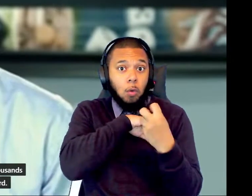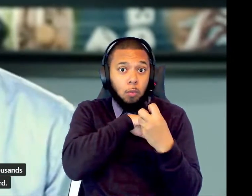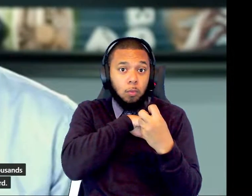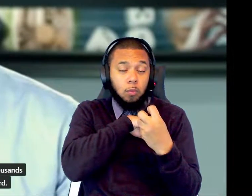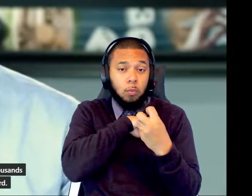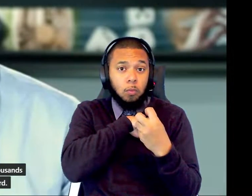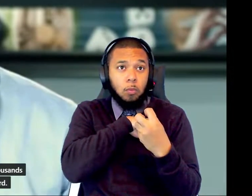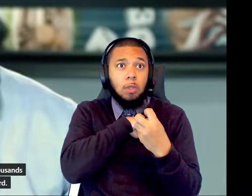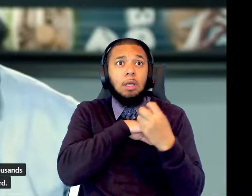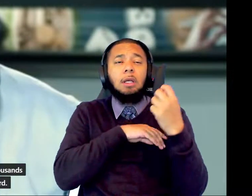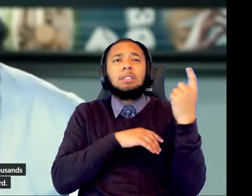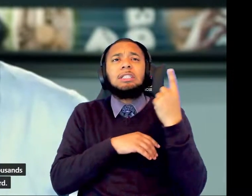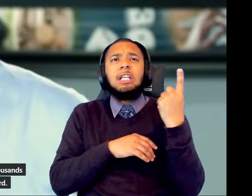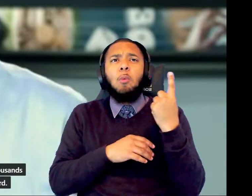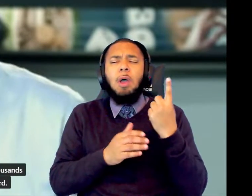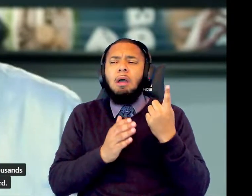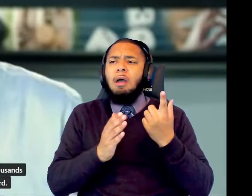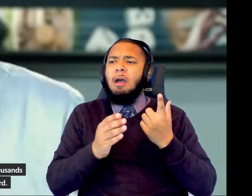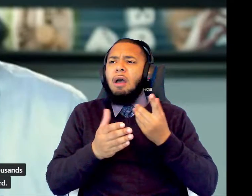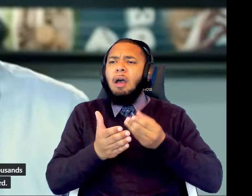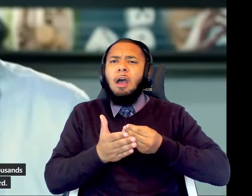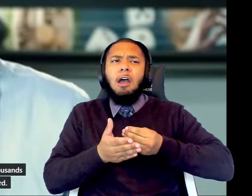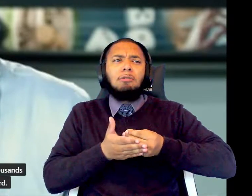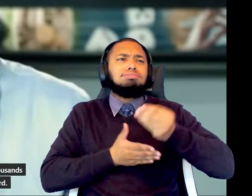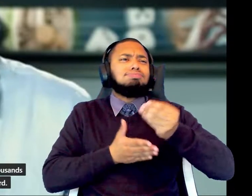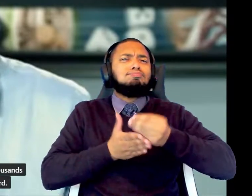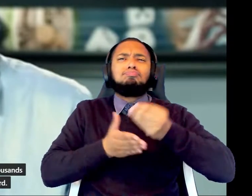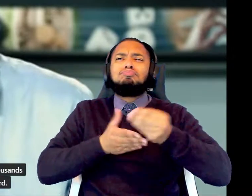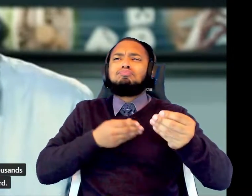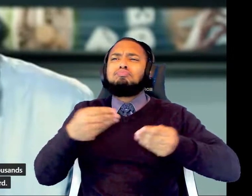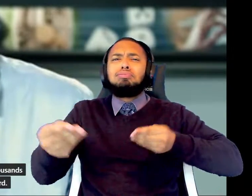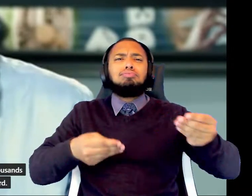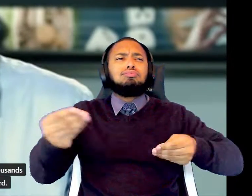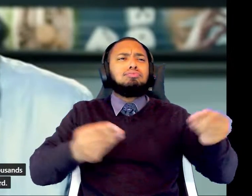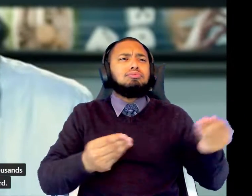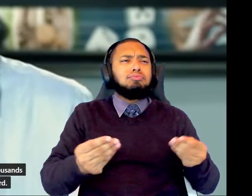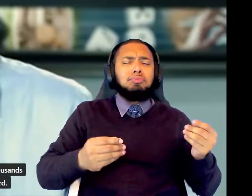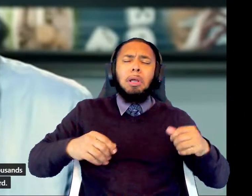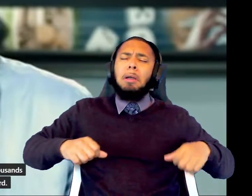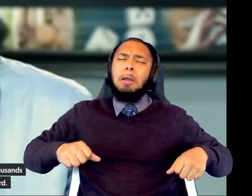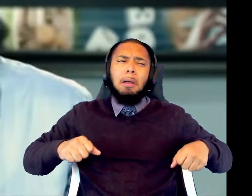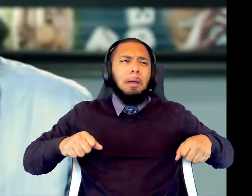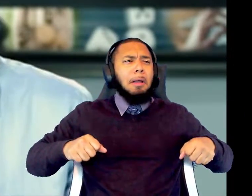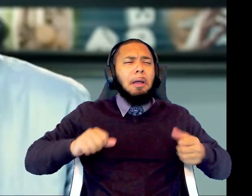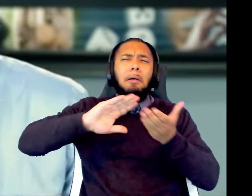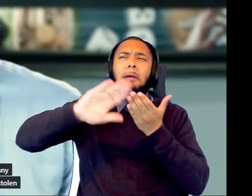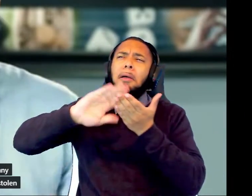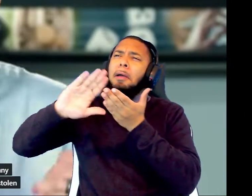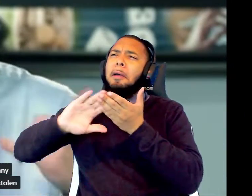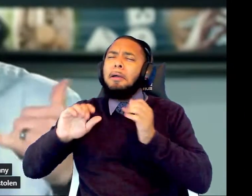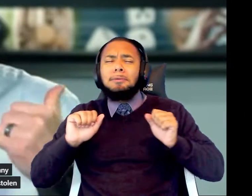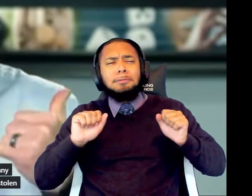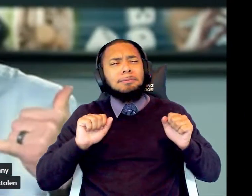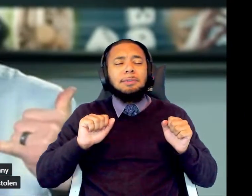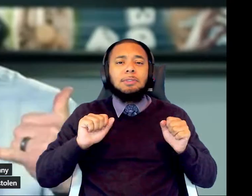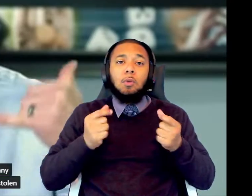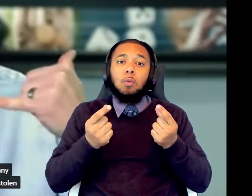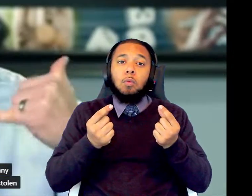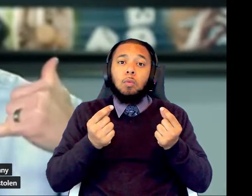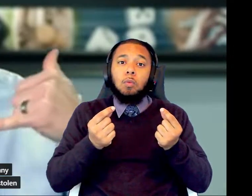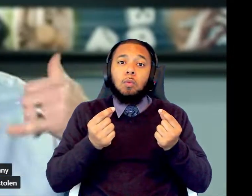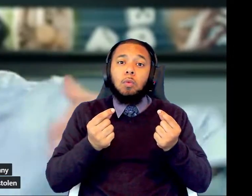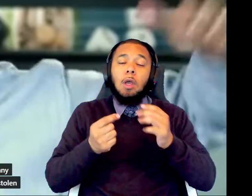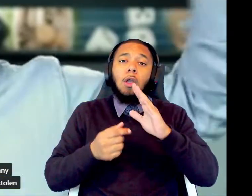on a spending stampede and puts thousands of dollars onto your credit card, call up your credit card